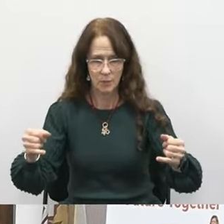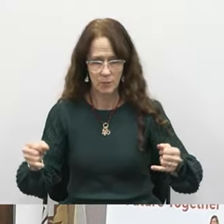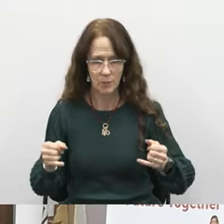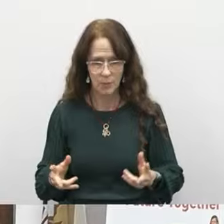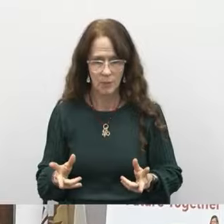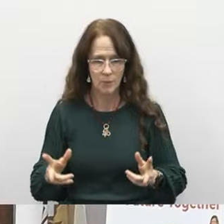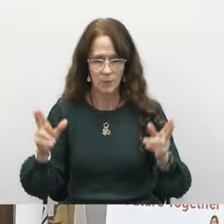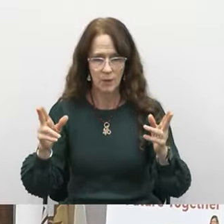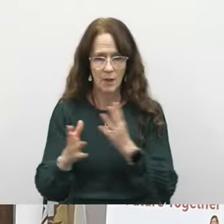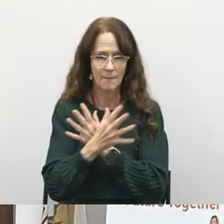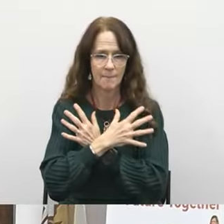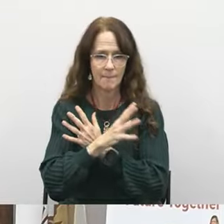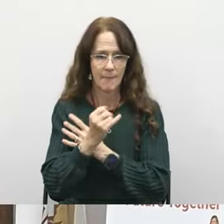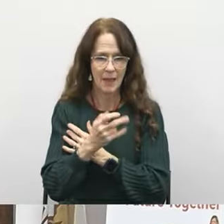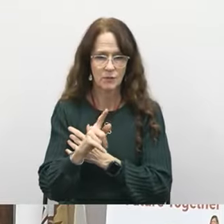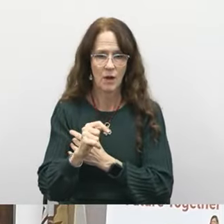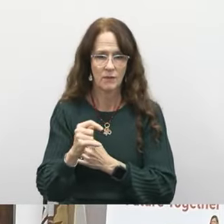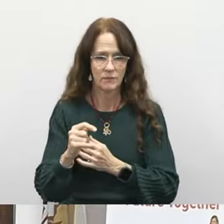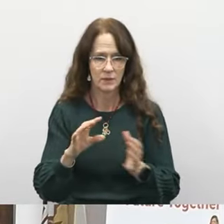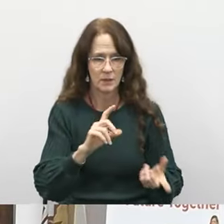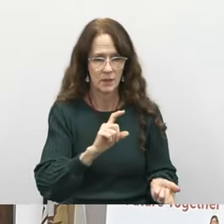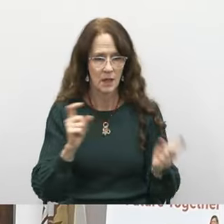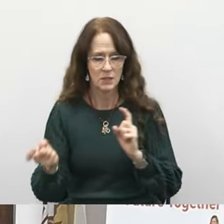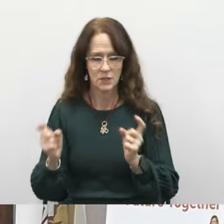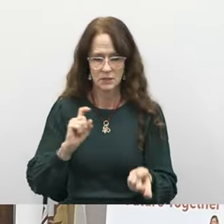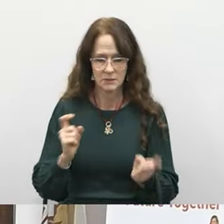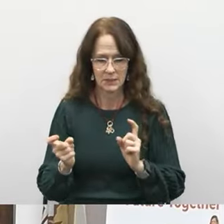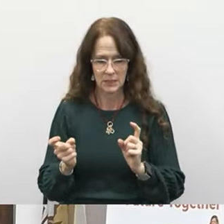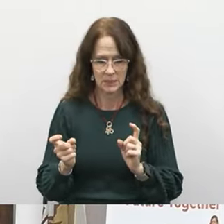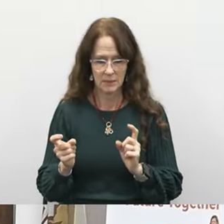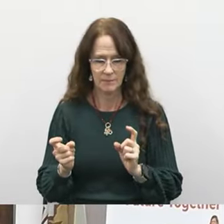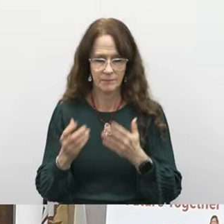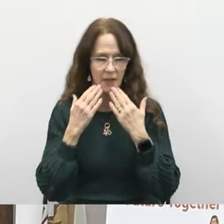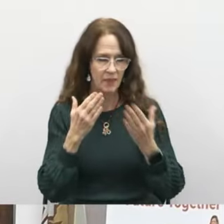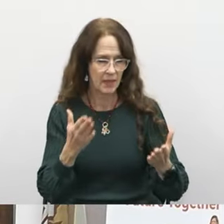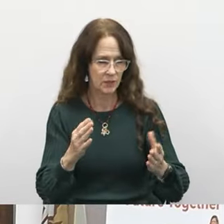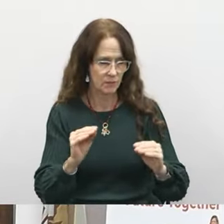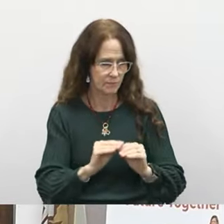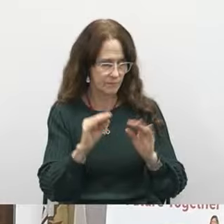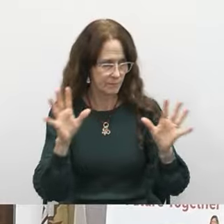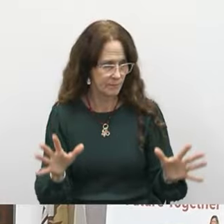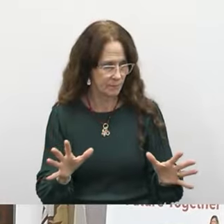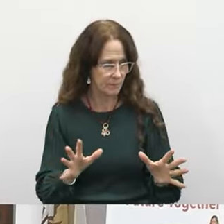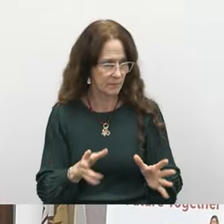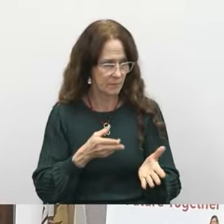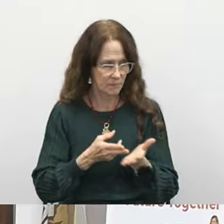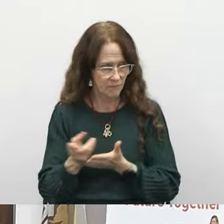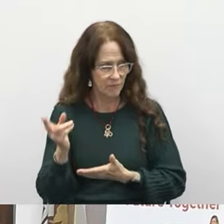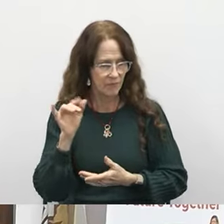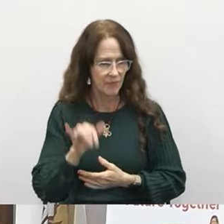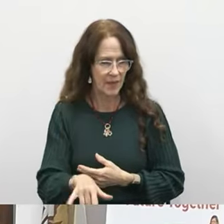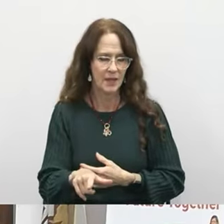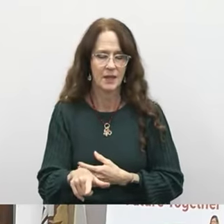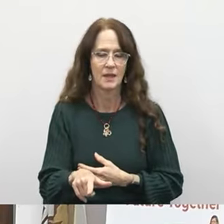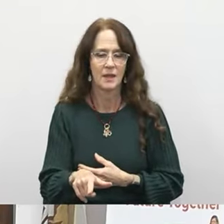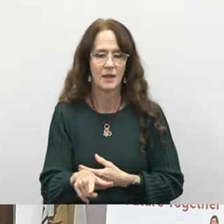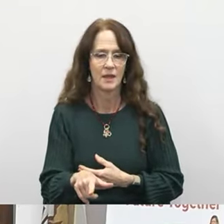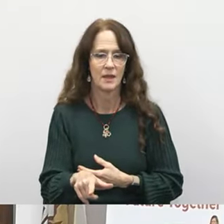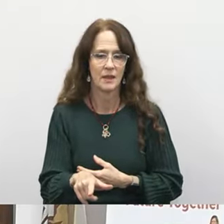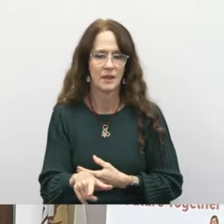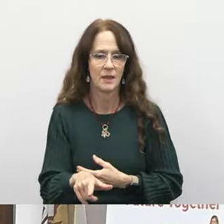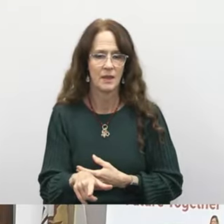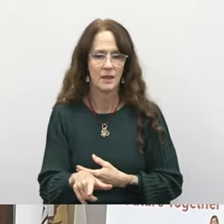and the Bancroft Middle School boundary adjustment. Thank you for keeping me honest on that one. Let's see,